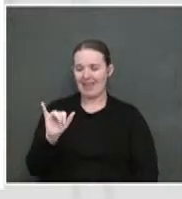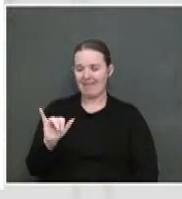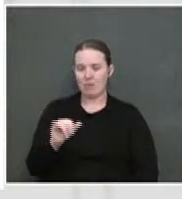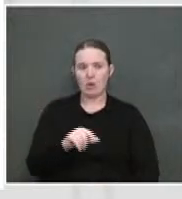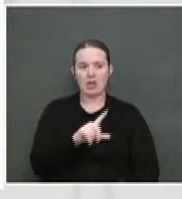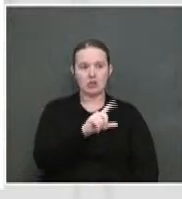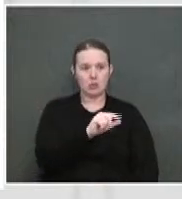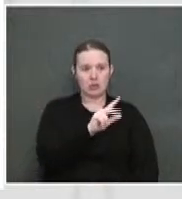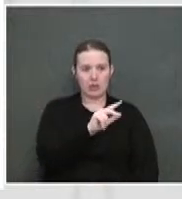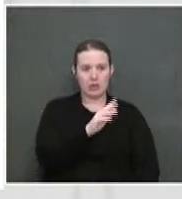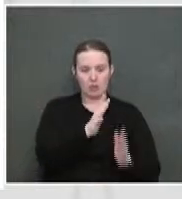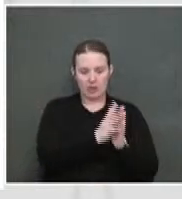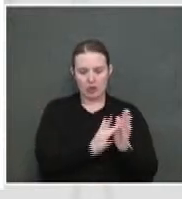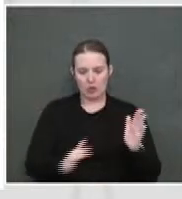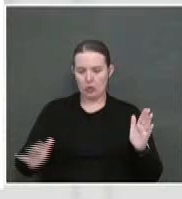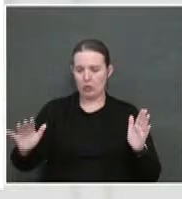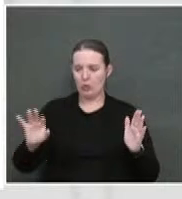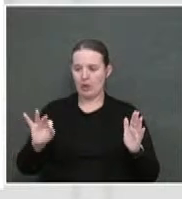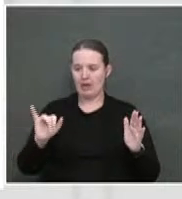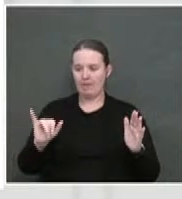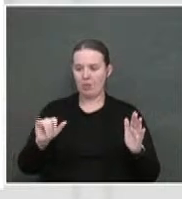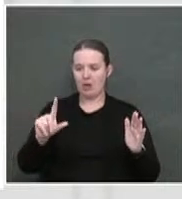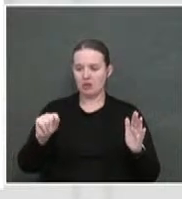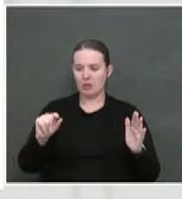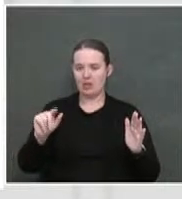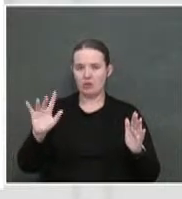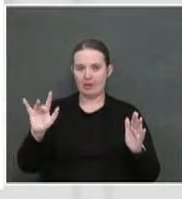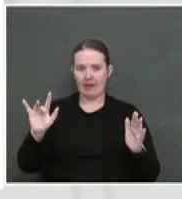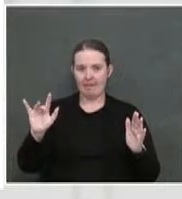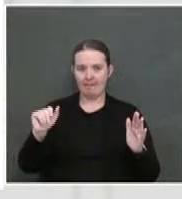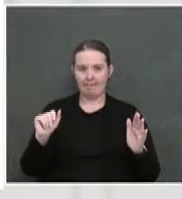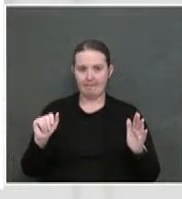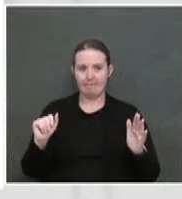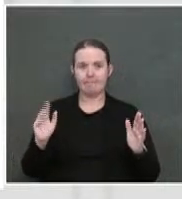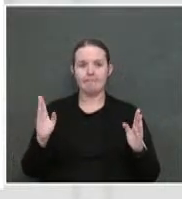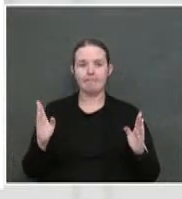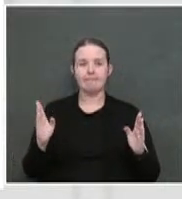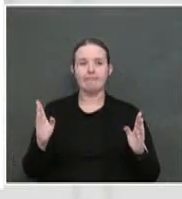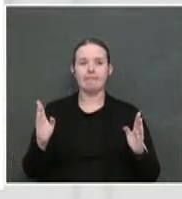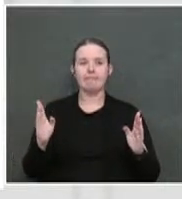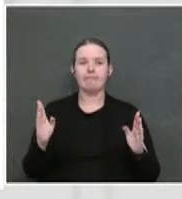years 2023 through fiscal year 2025.